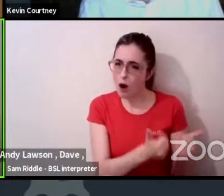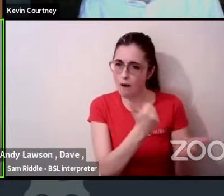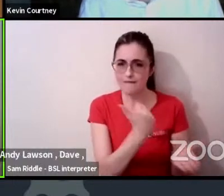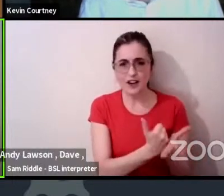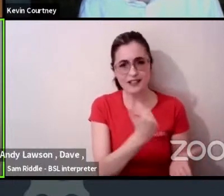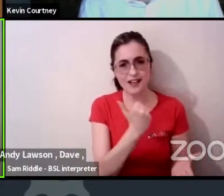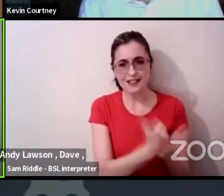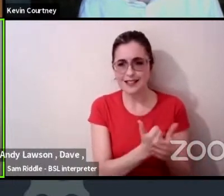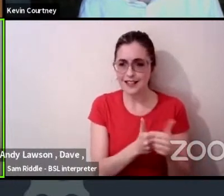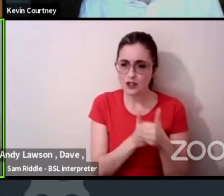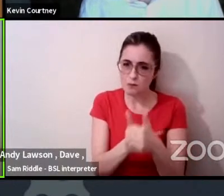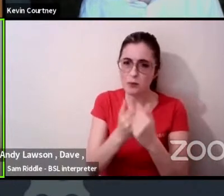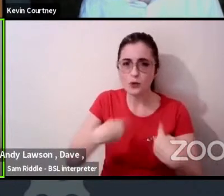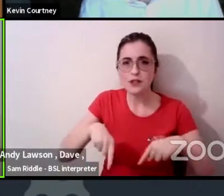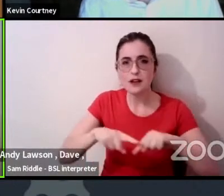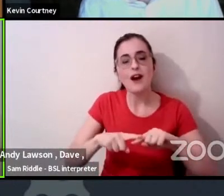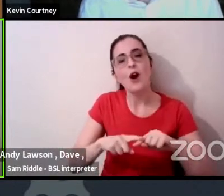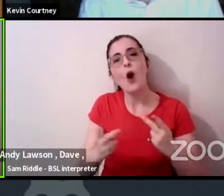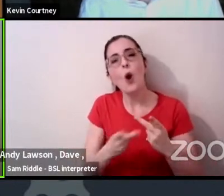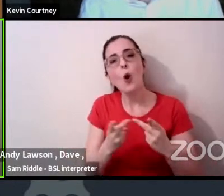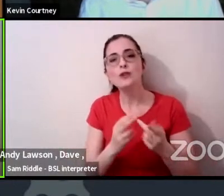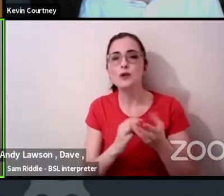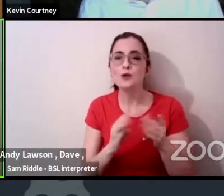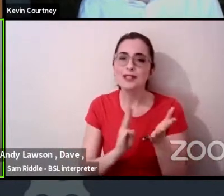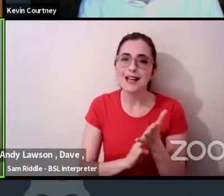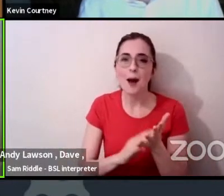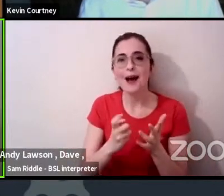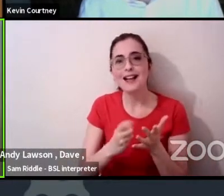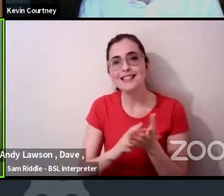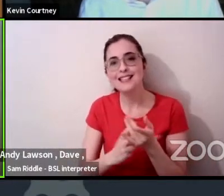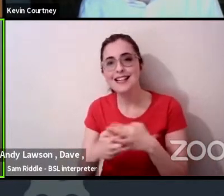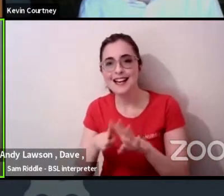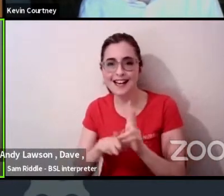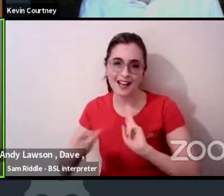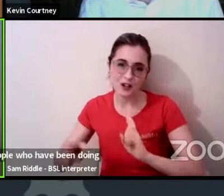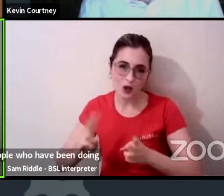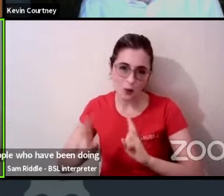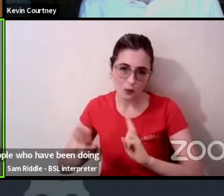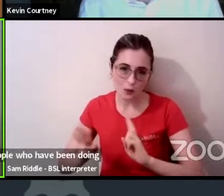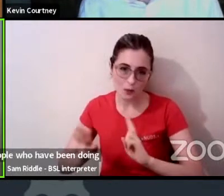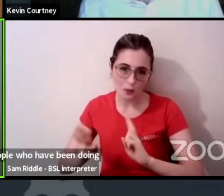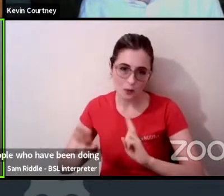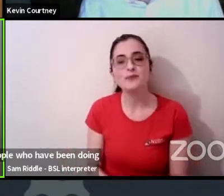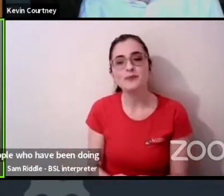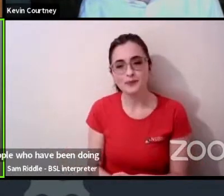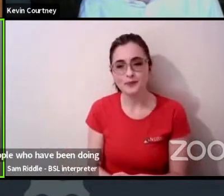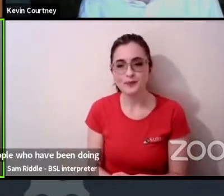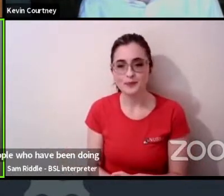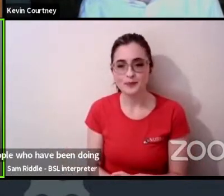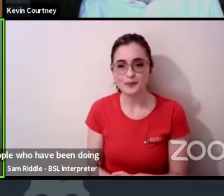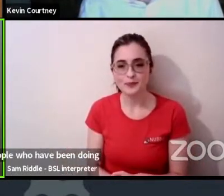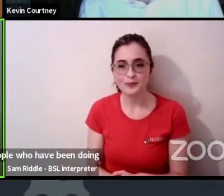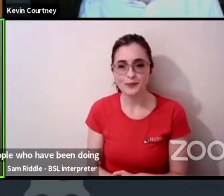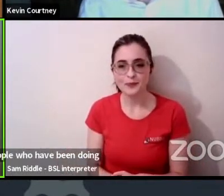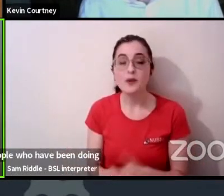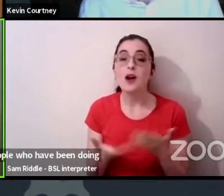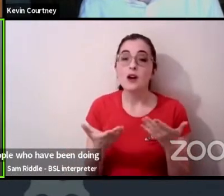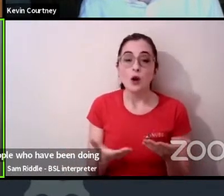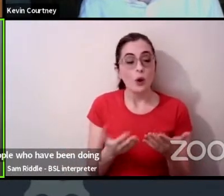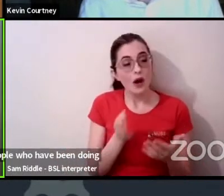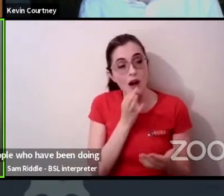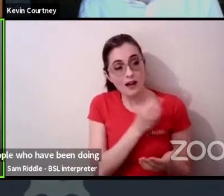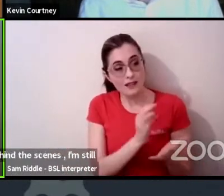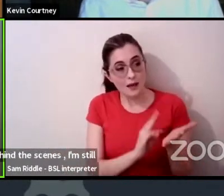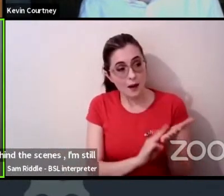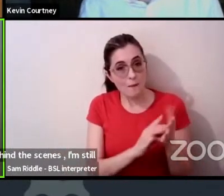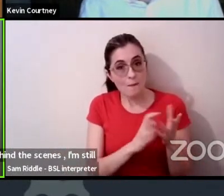in supporting us, and also Sam Riddle and Nikki Evans, who've been doing the BSL interpretation for us tonight. And so, Mary,